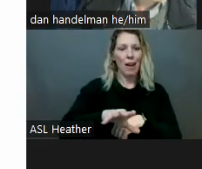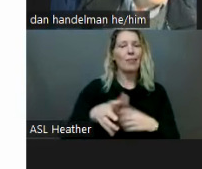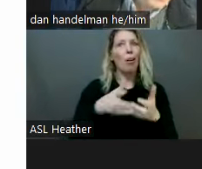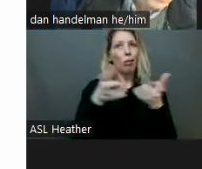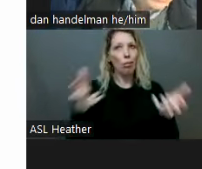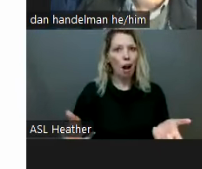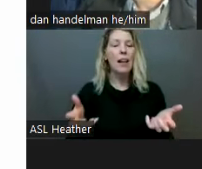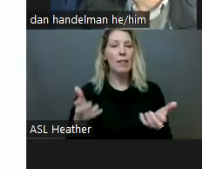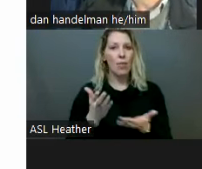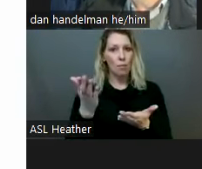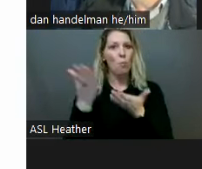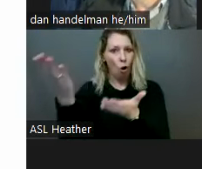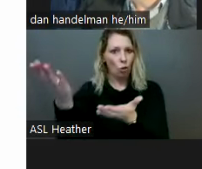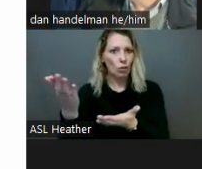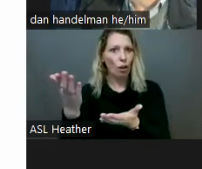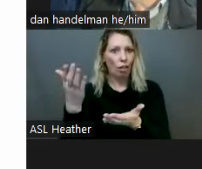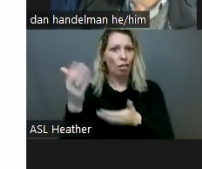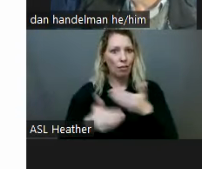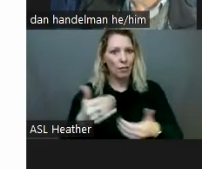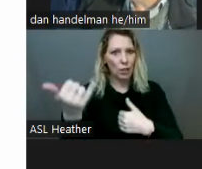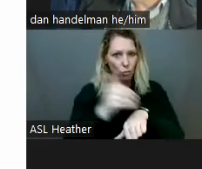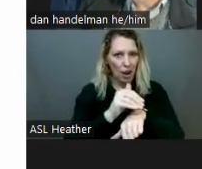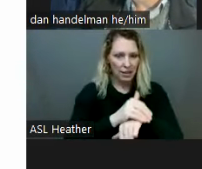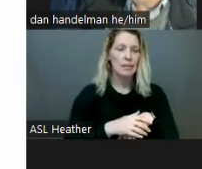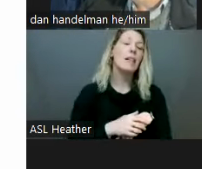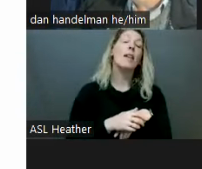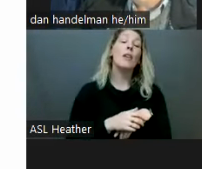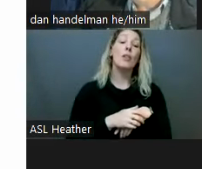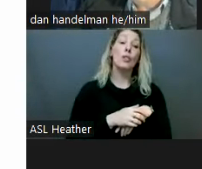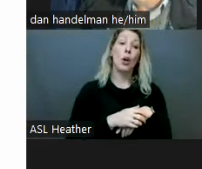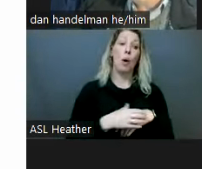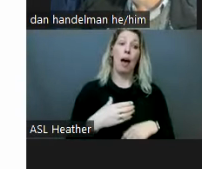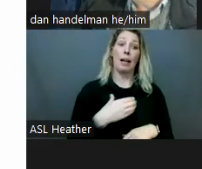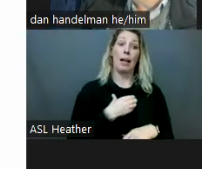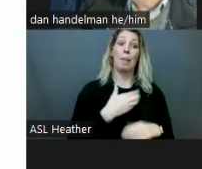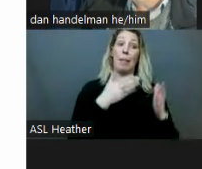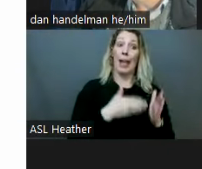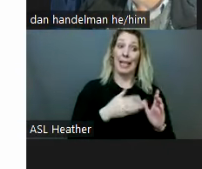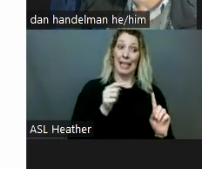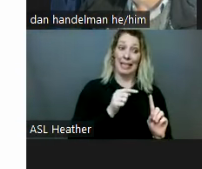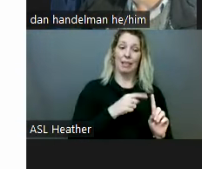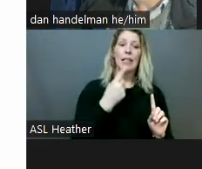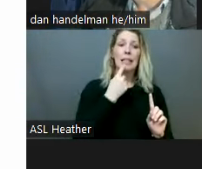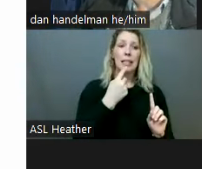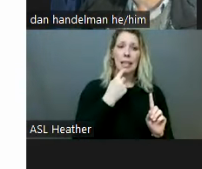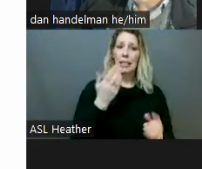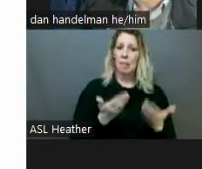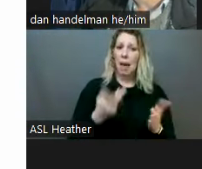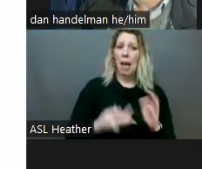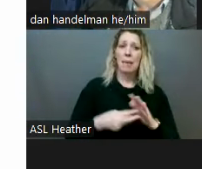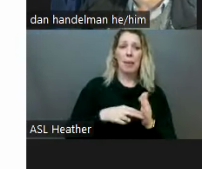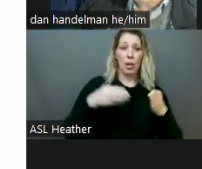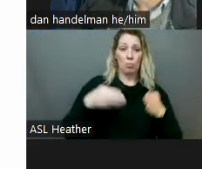the proposals that we're putting forward tonight. So complainant here in the definitions says that it may mean a person who has